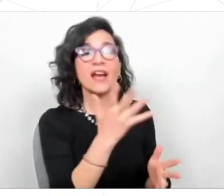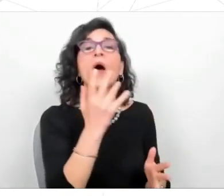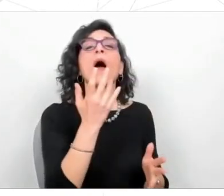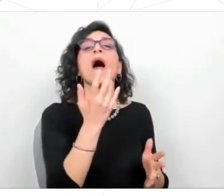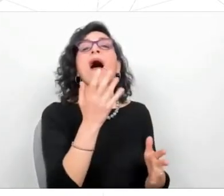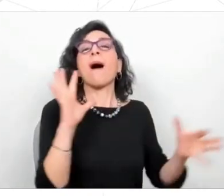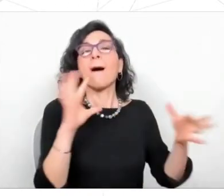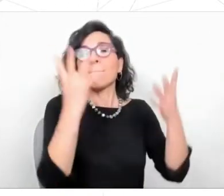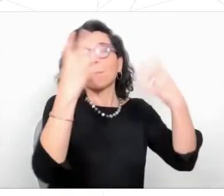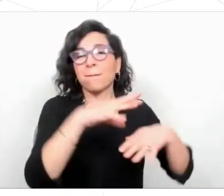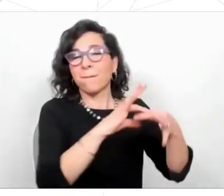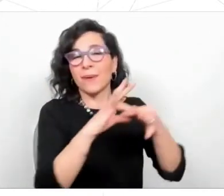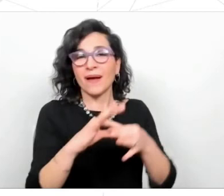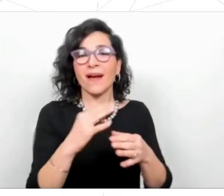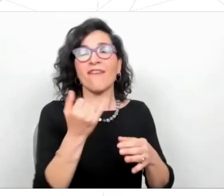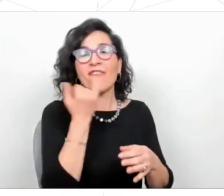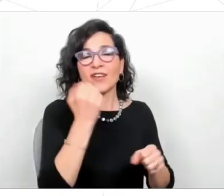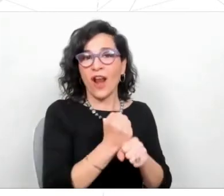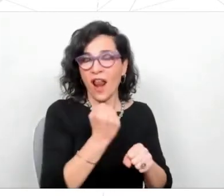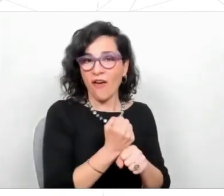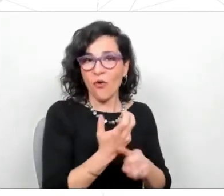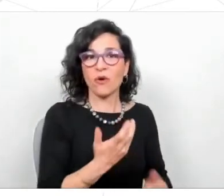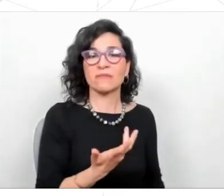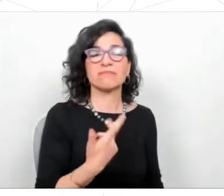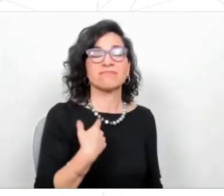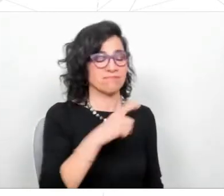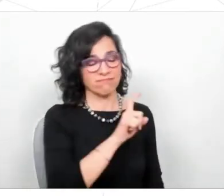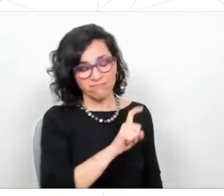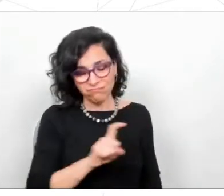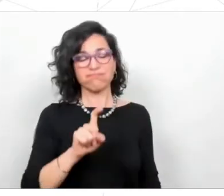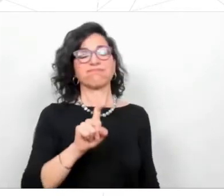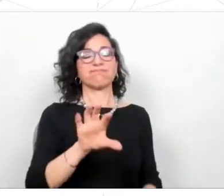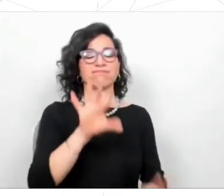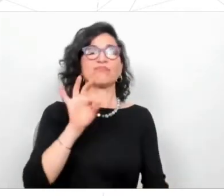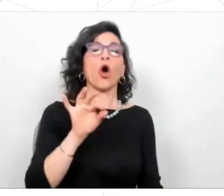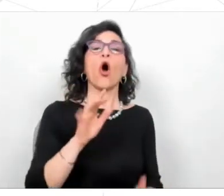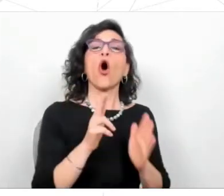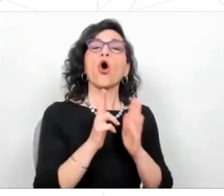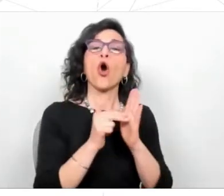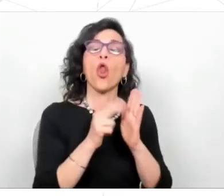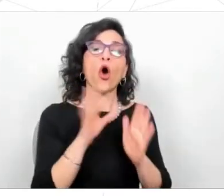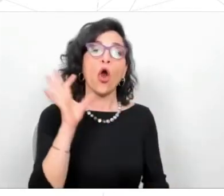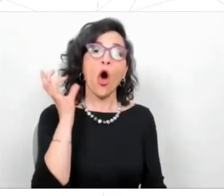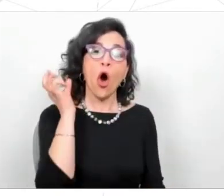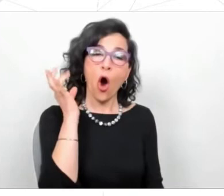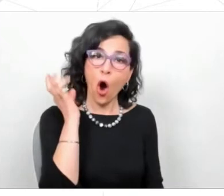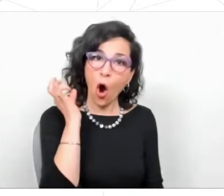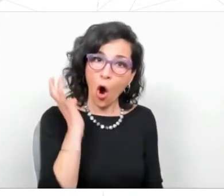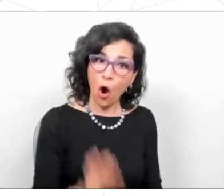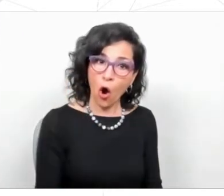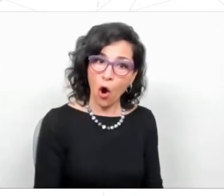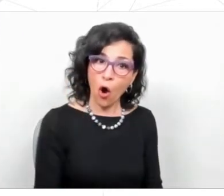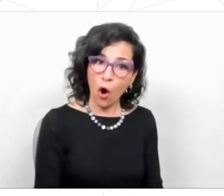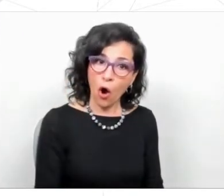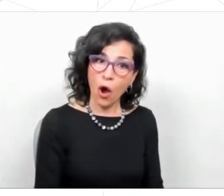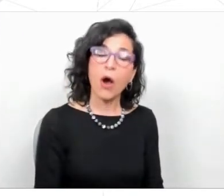easy to work with. So in this case, I've gone with a gold color, and I'm going to reduce the pointer just a little bit. We'll go down